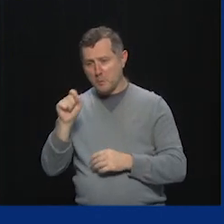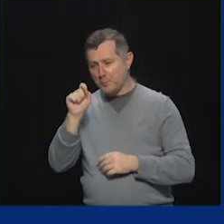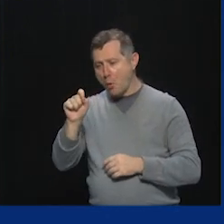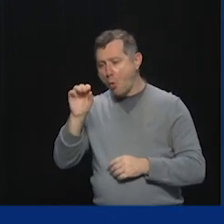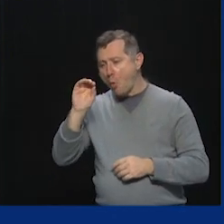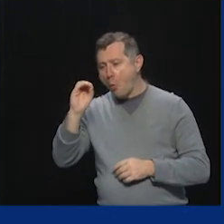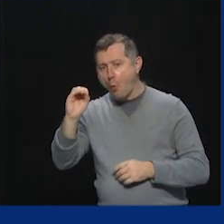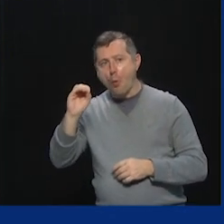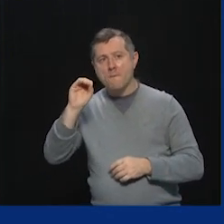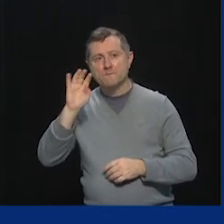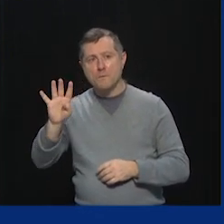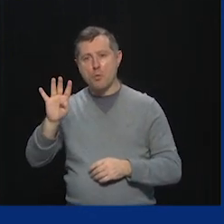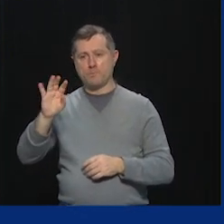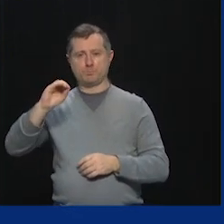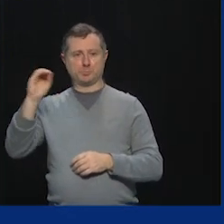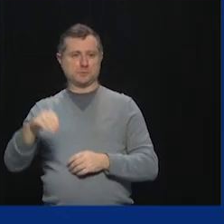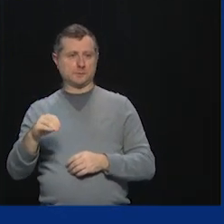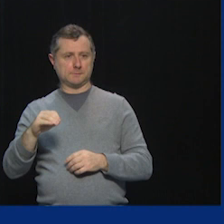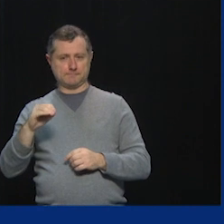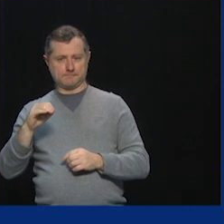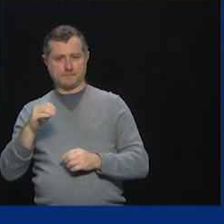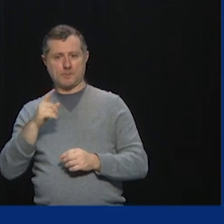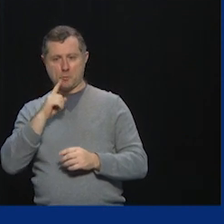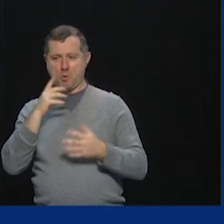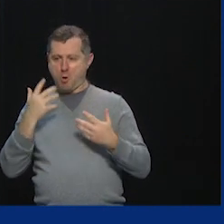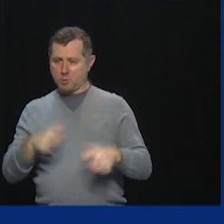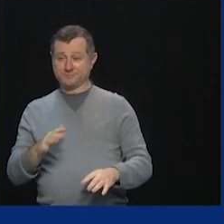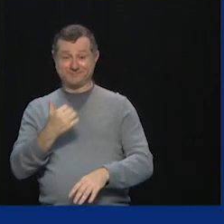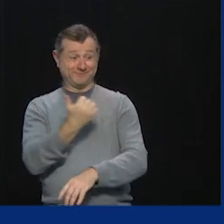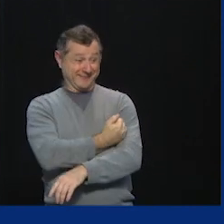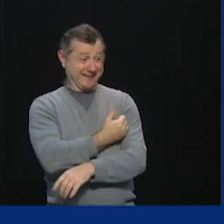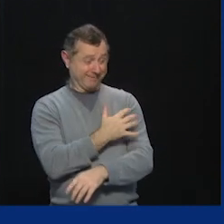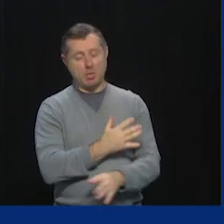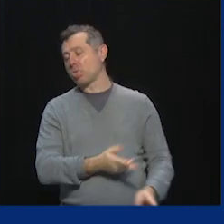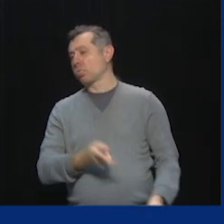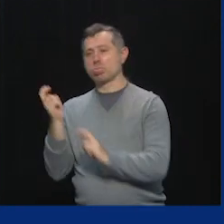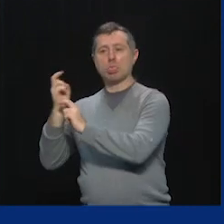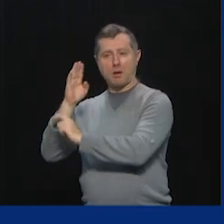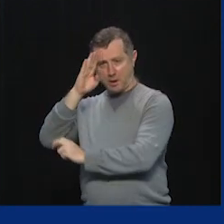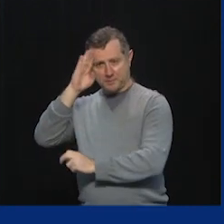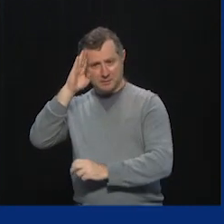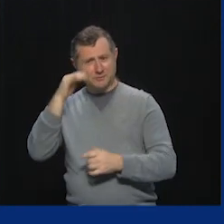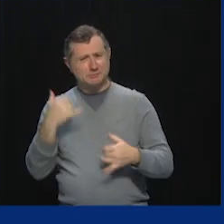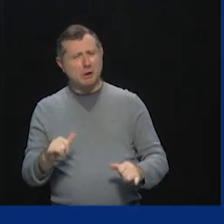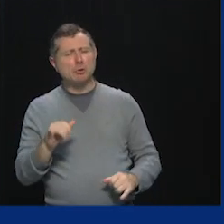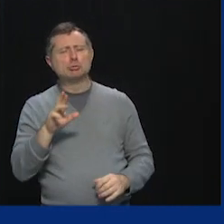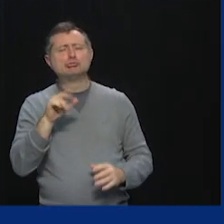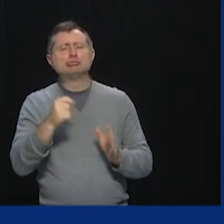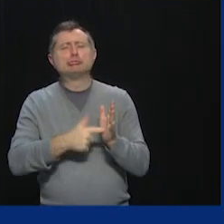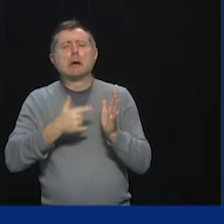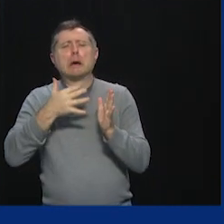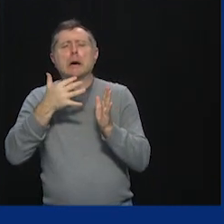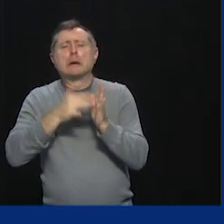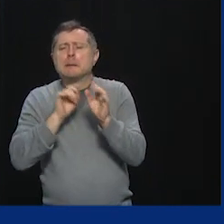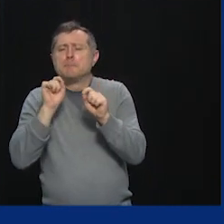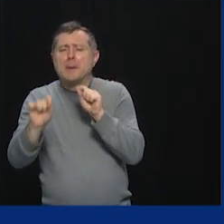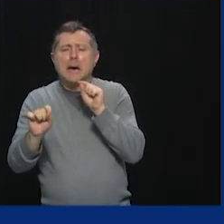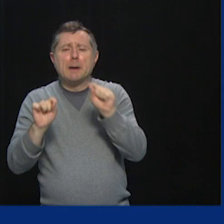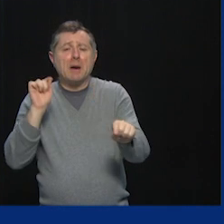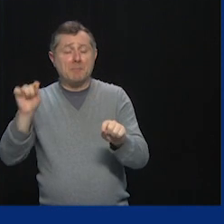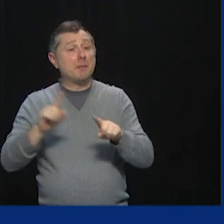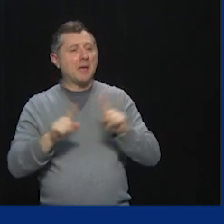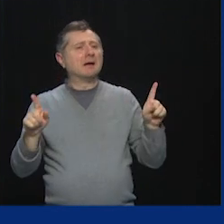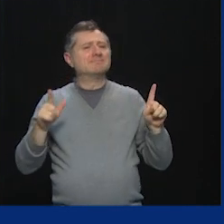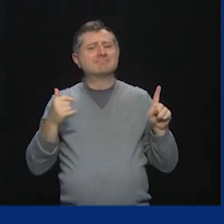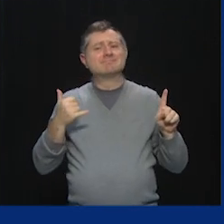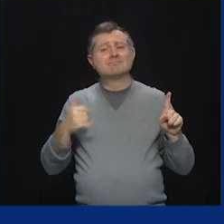fully vaccinated population. So it is still a rarity. It is still a rarity. But this still now requires us to go